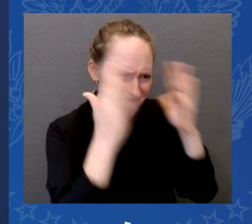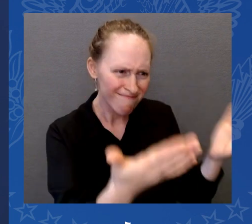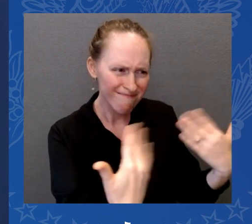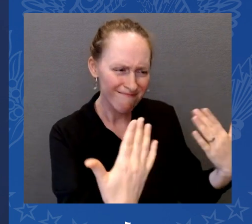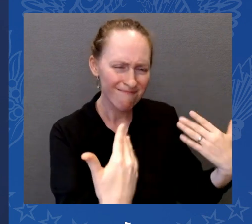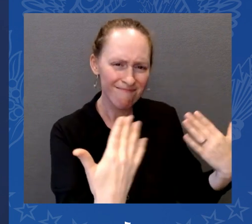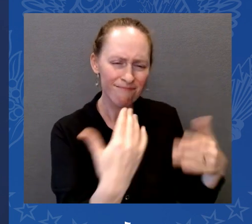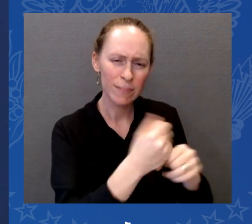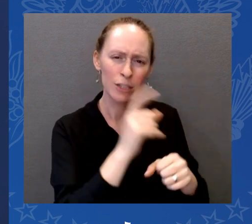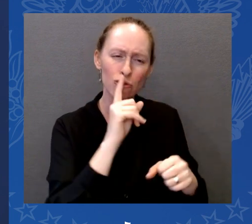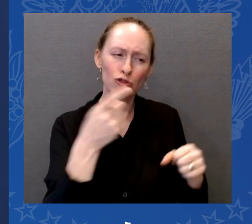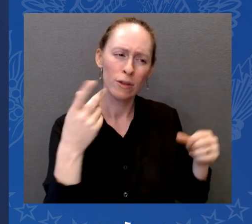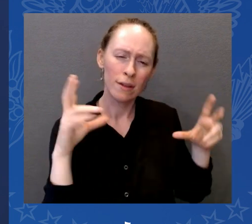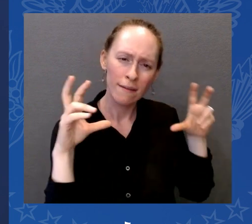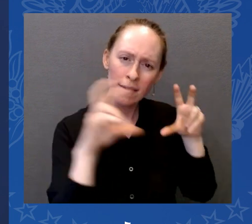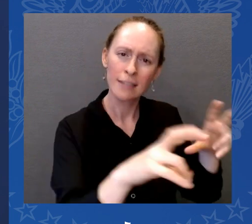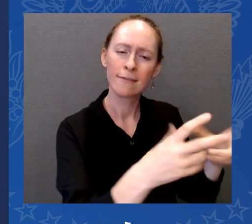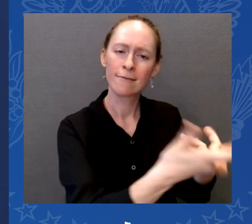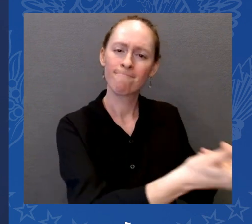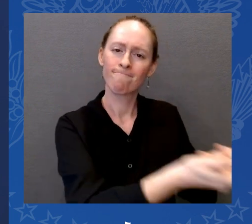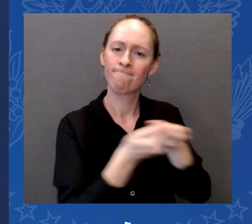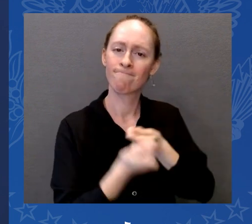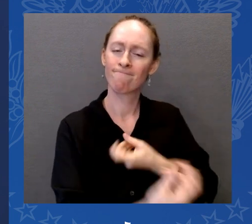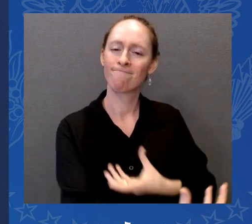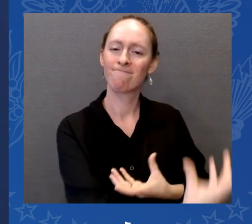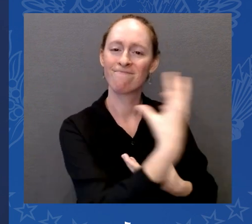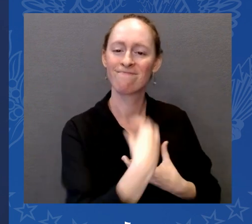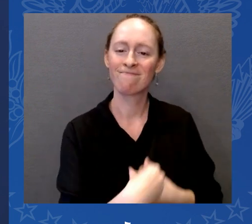things in this country again.